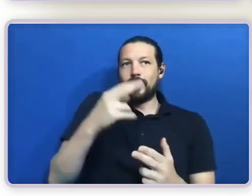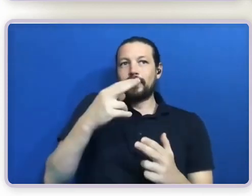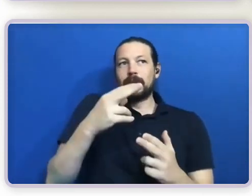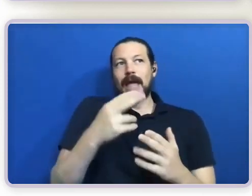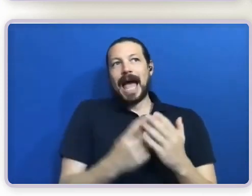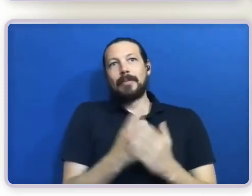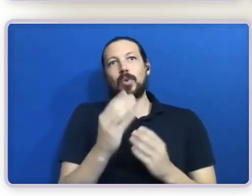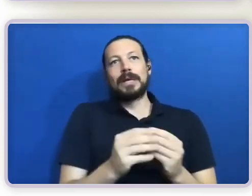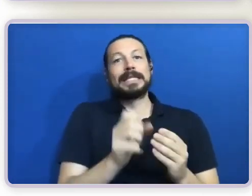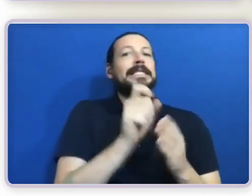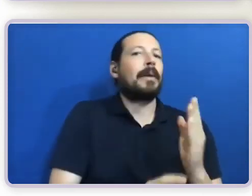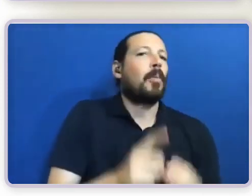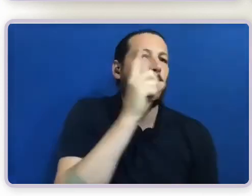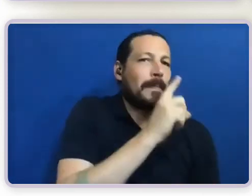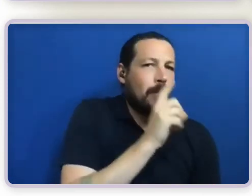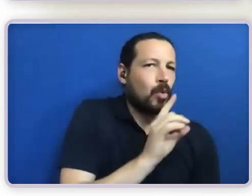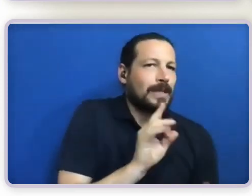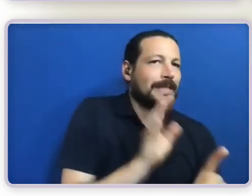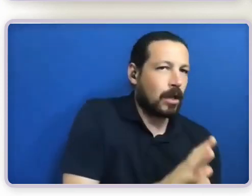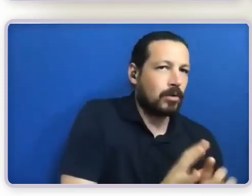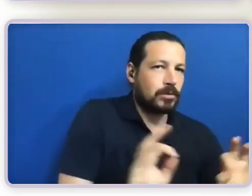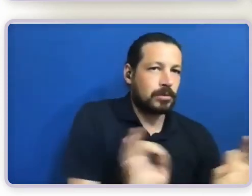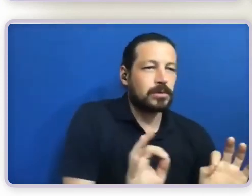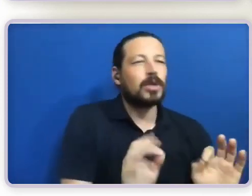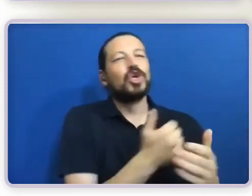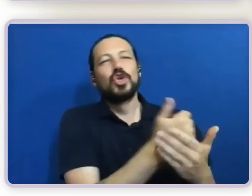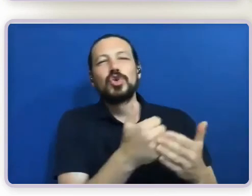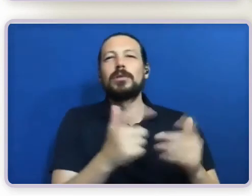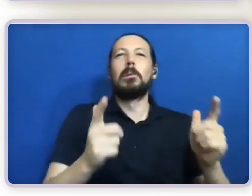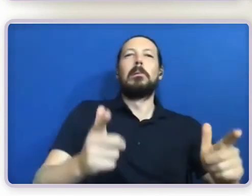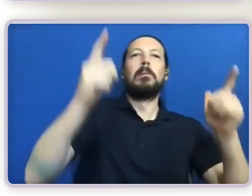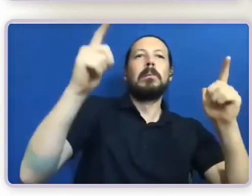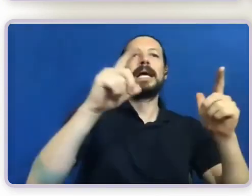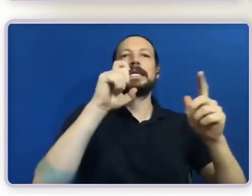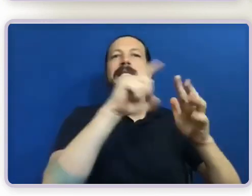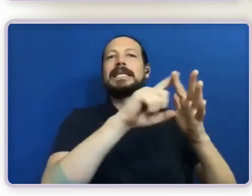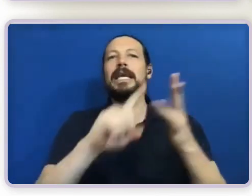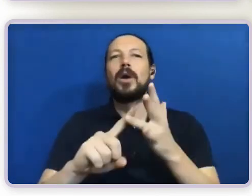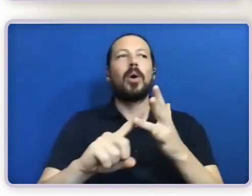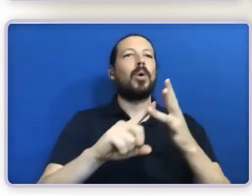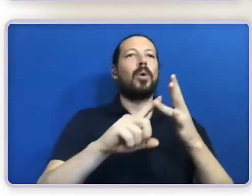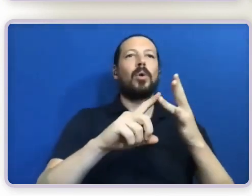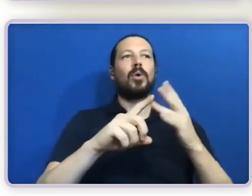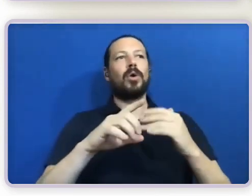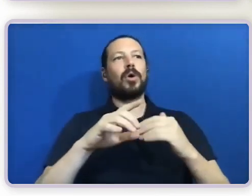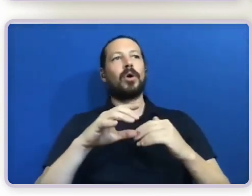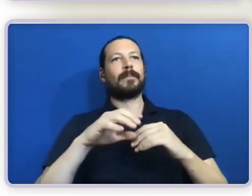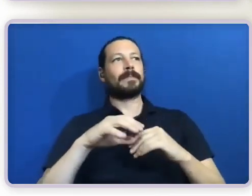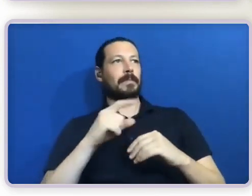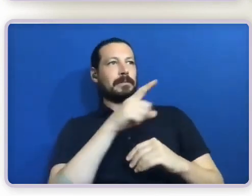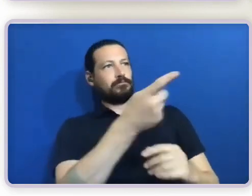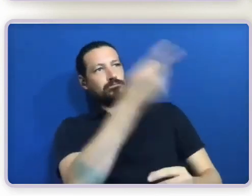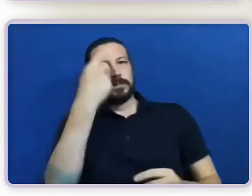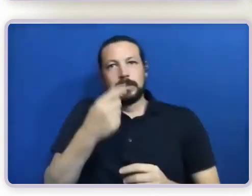more to CEOs of organisations who may need to answer some difficult